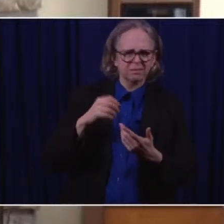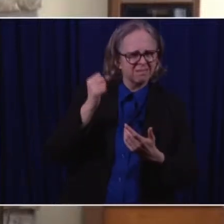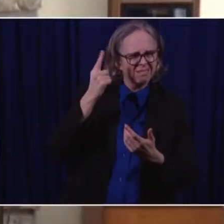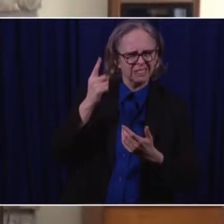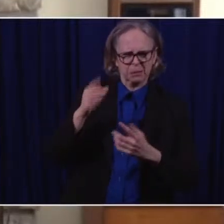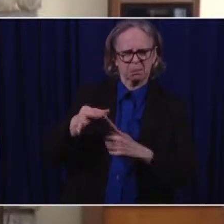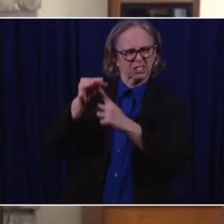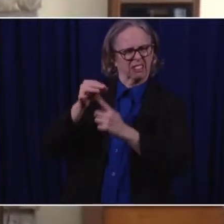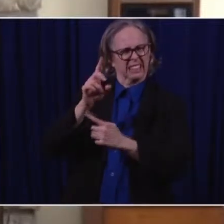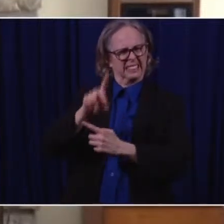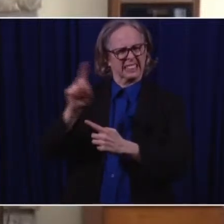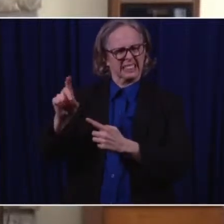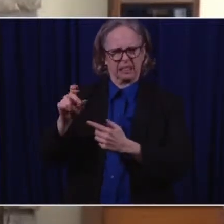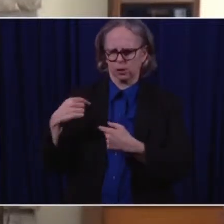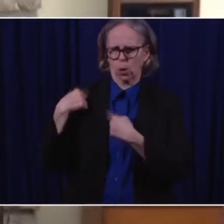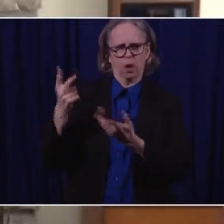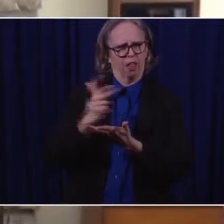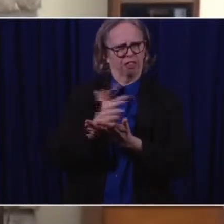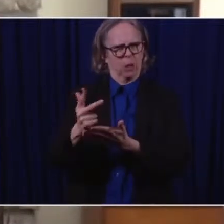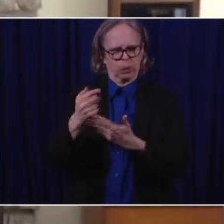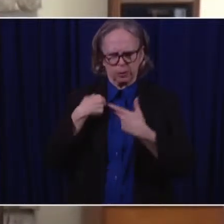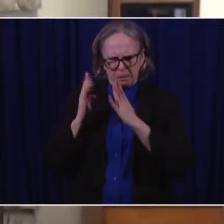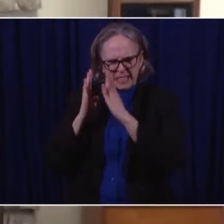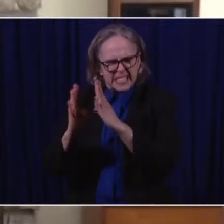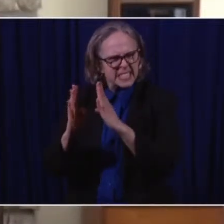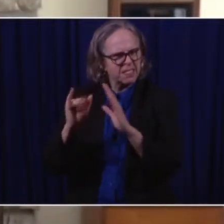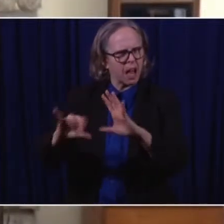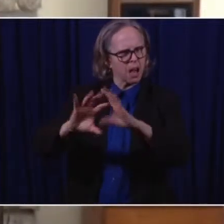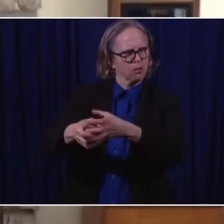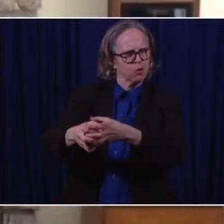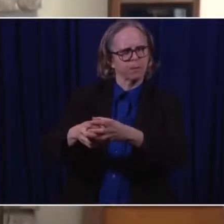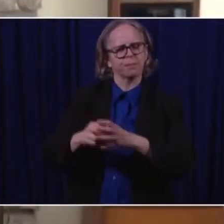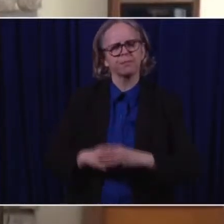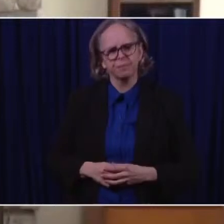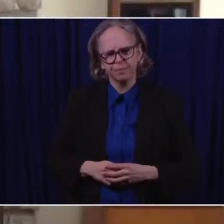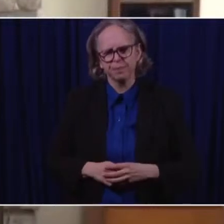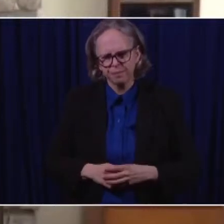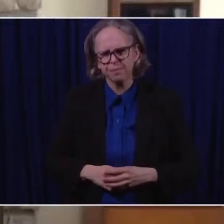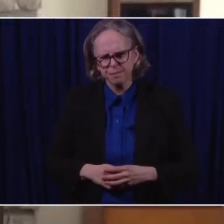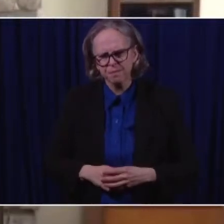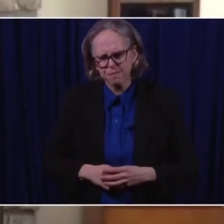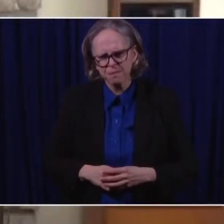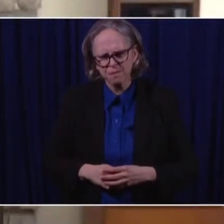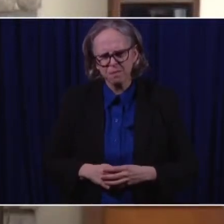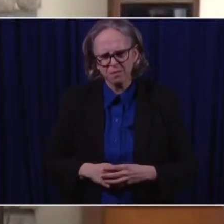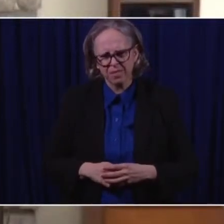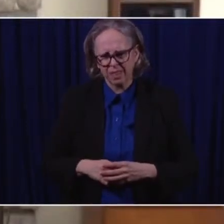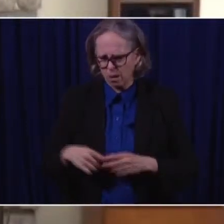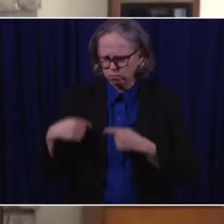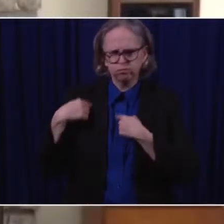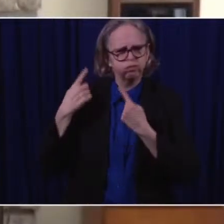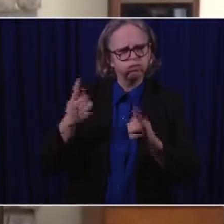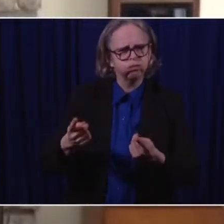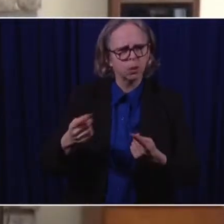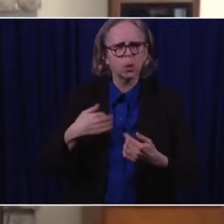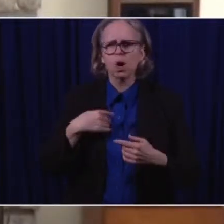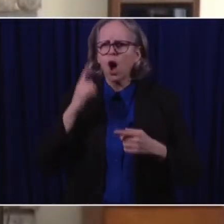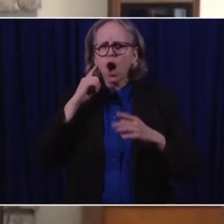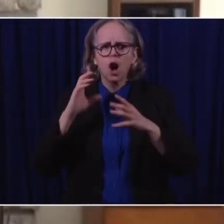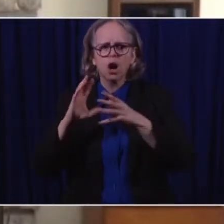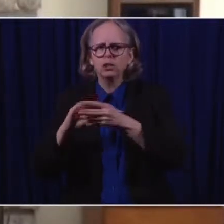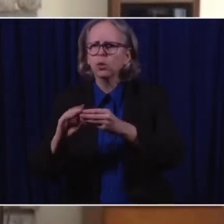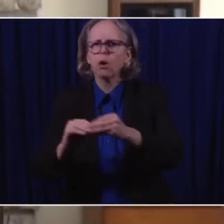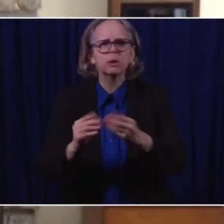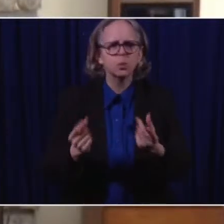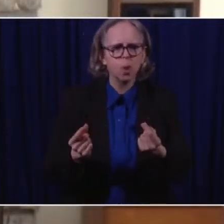3 weeks. Through this effort, we've heard incredible stories of local collaboration, the incredible planning that has gone